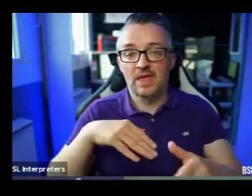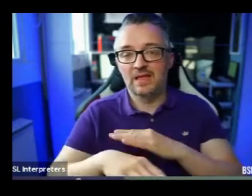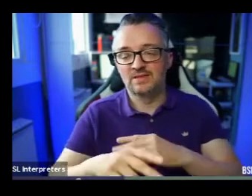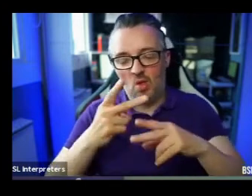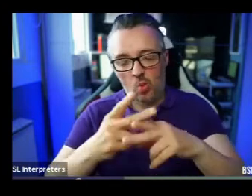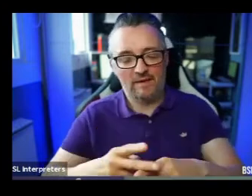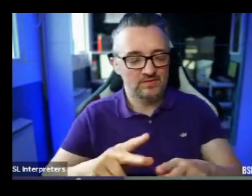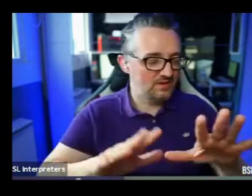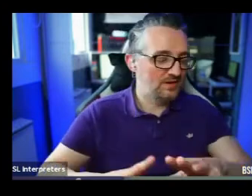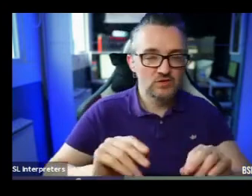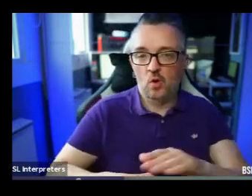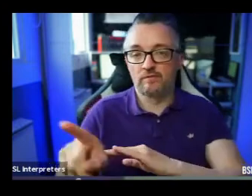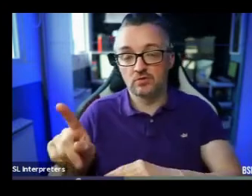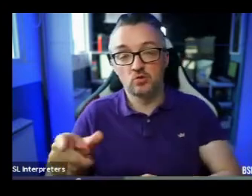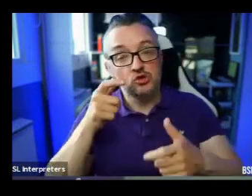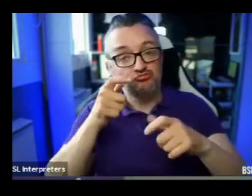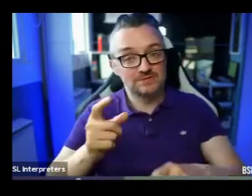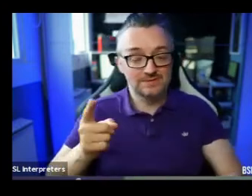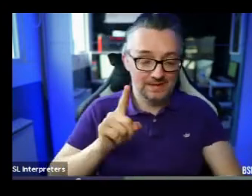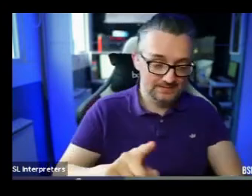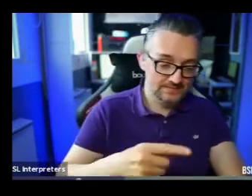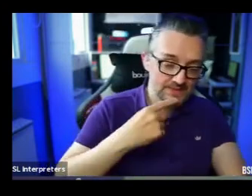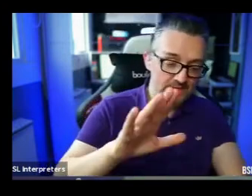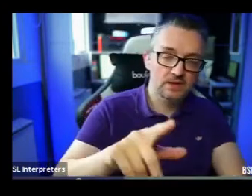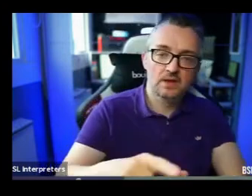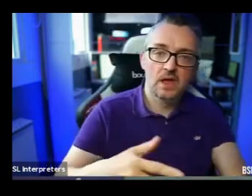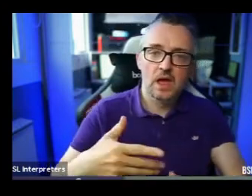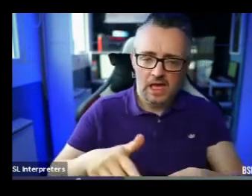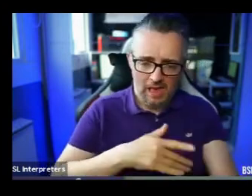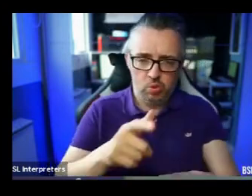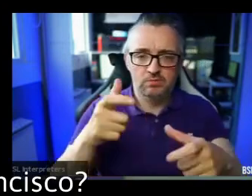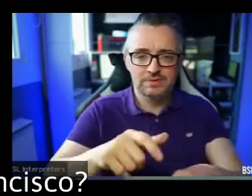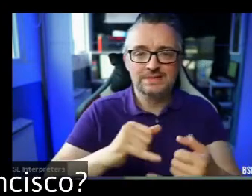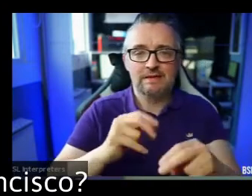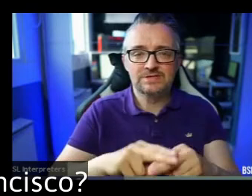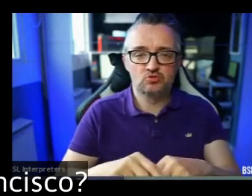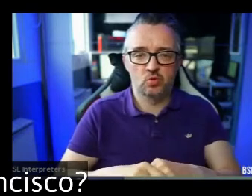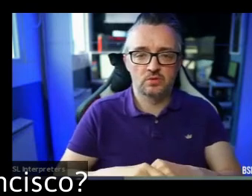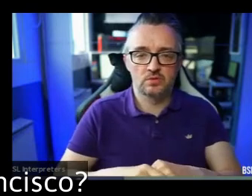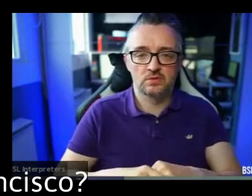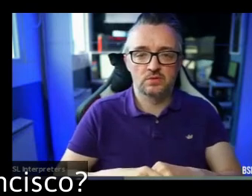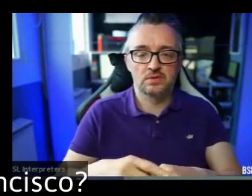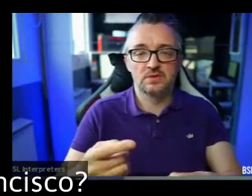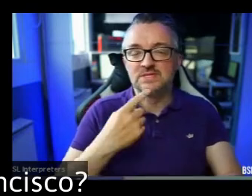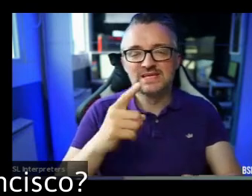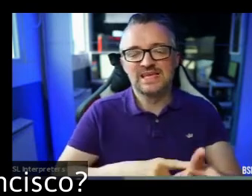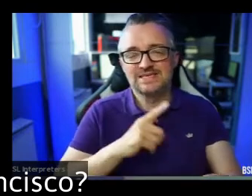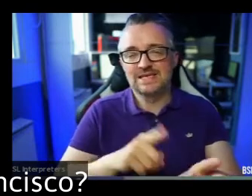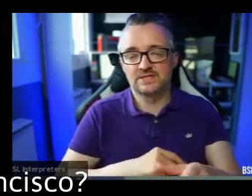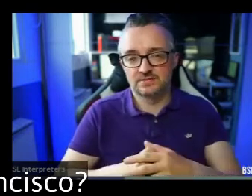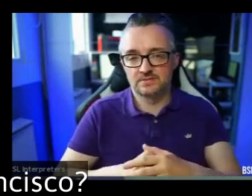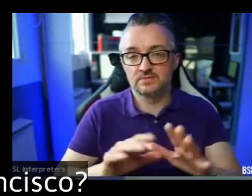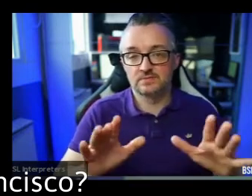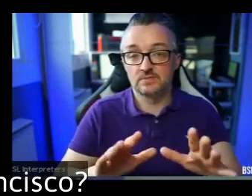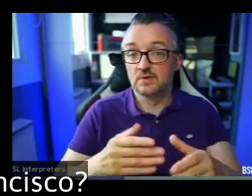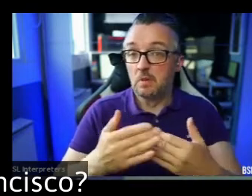her. So we just go in and take care of her. So the resident went in and said to her, how long have you lived in San Francisco? And the